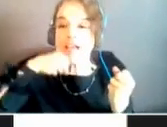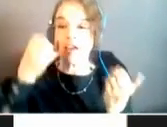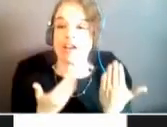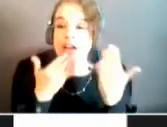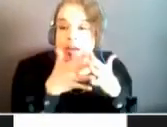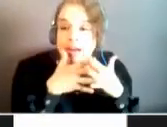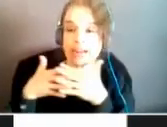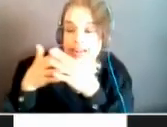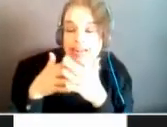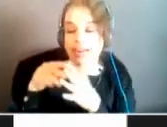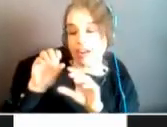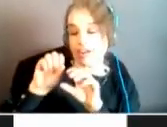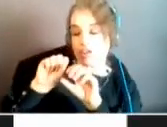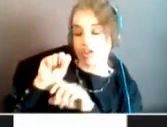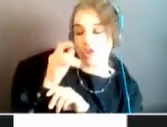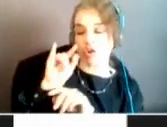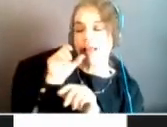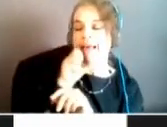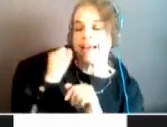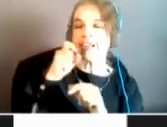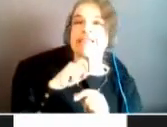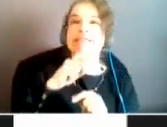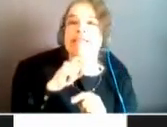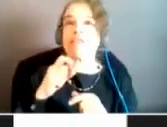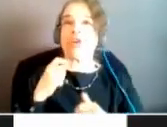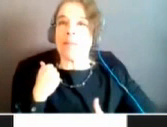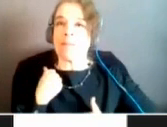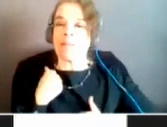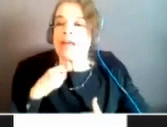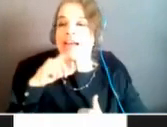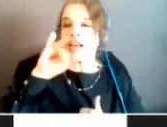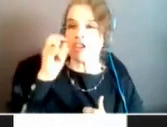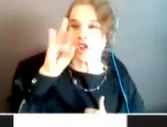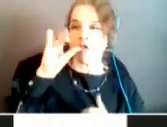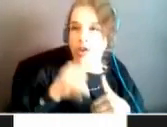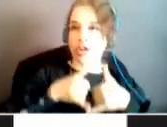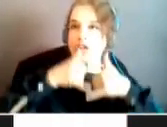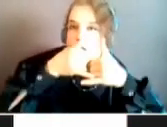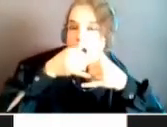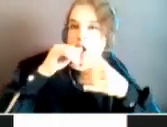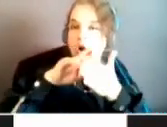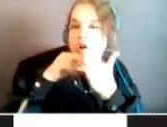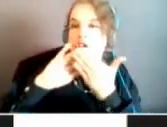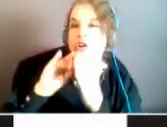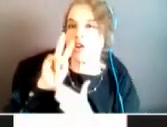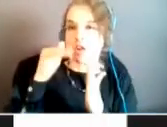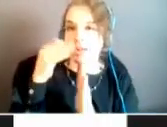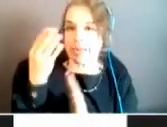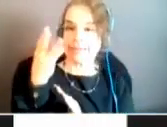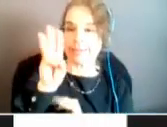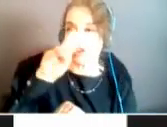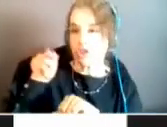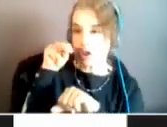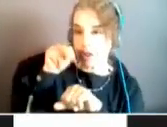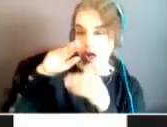by the American Society on Aging, a silver medalist for public service sponsored by the Jefferson Award Regional Committee, and the 2016 Norma